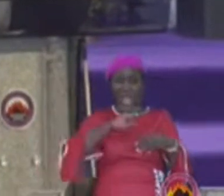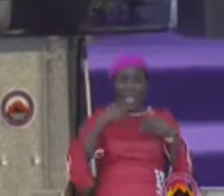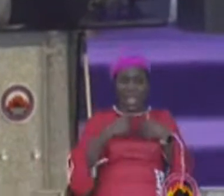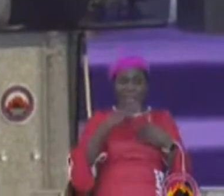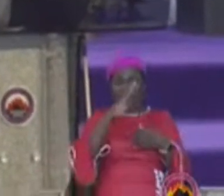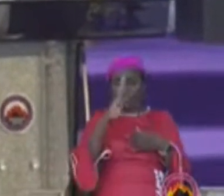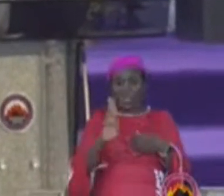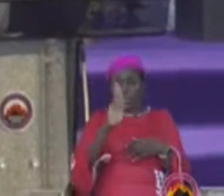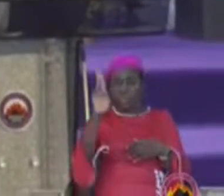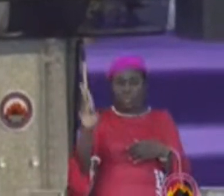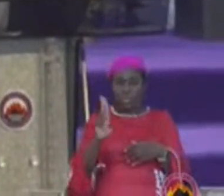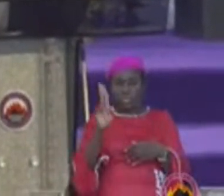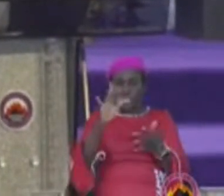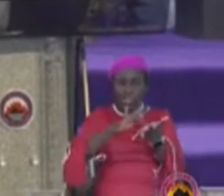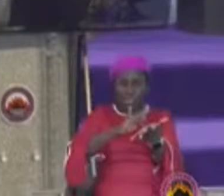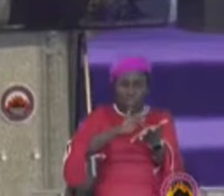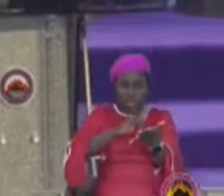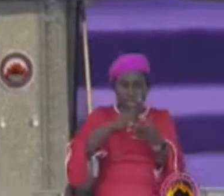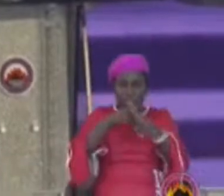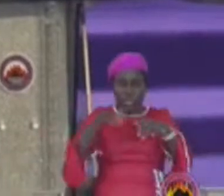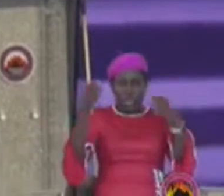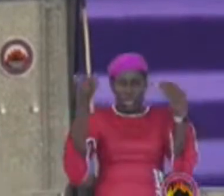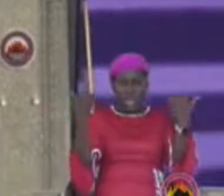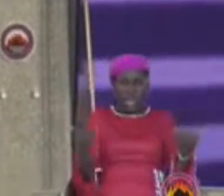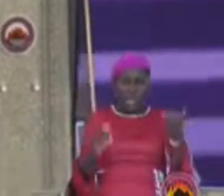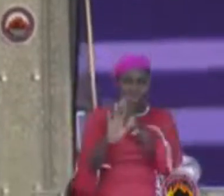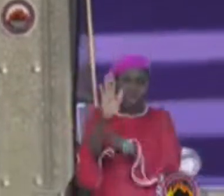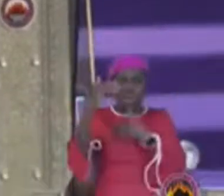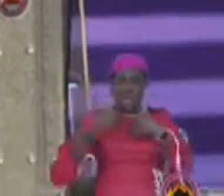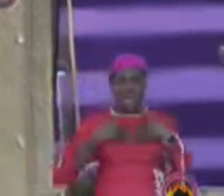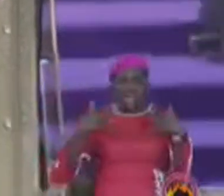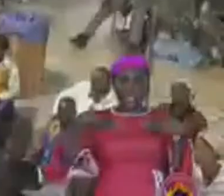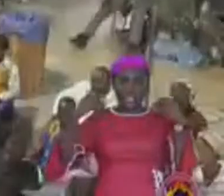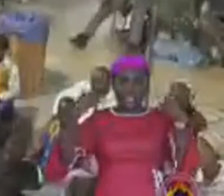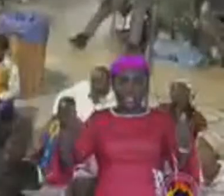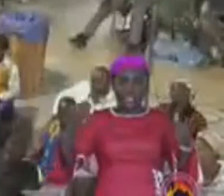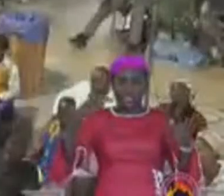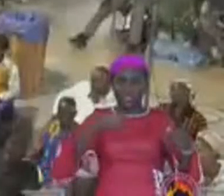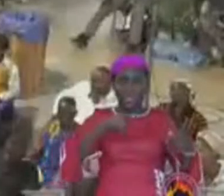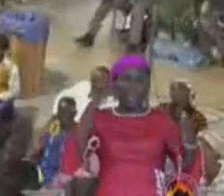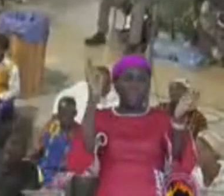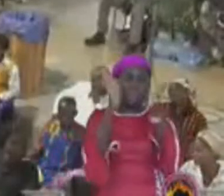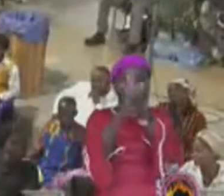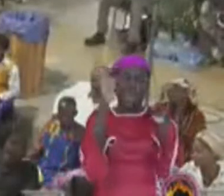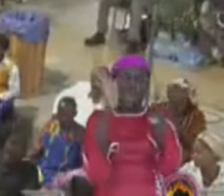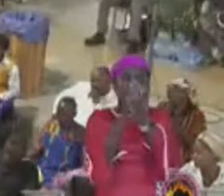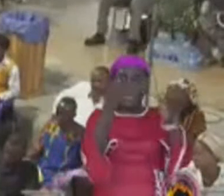one. God have been healing me. Praise the Lord.